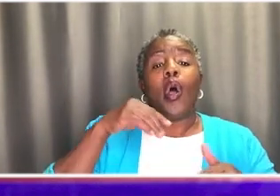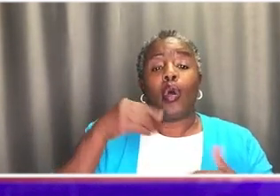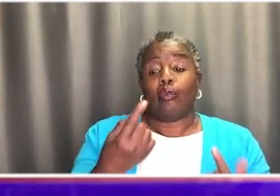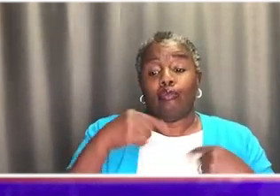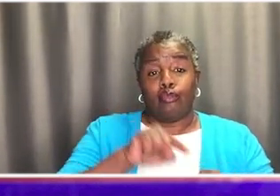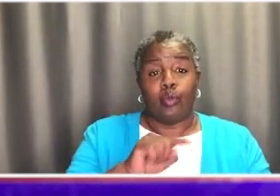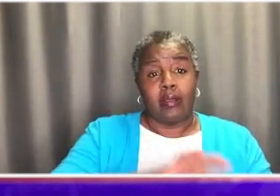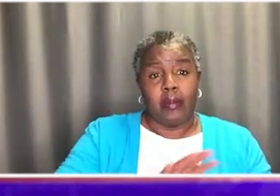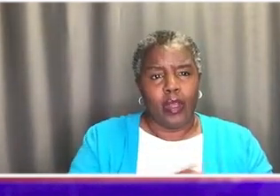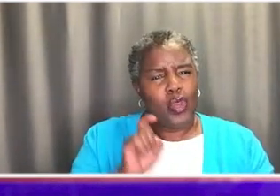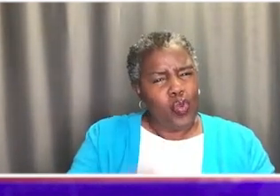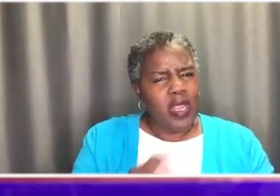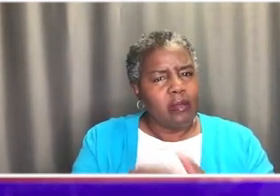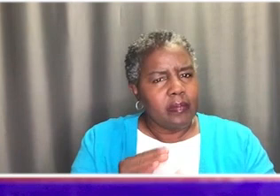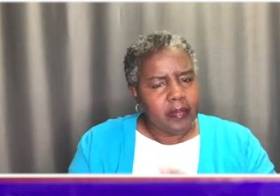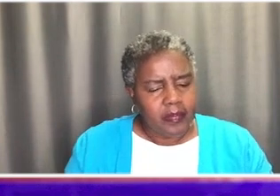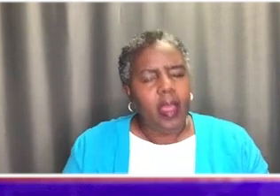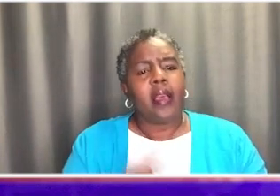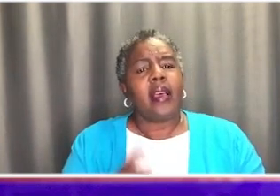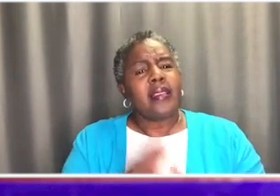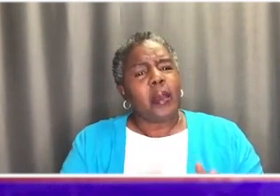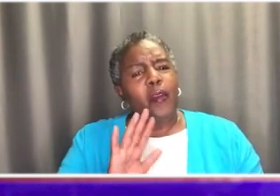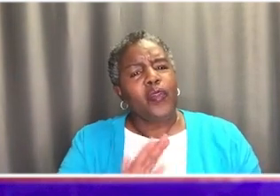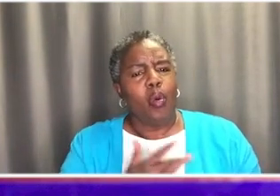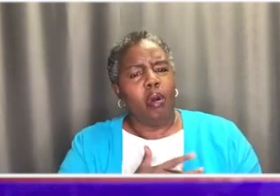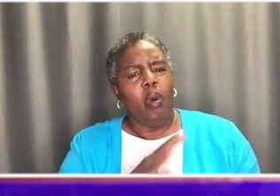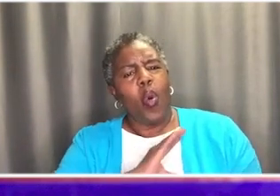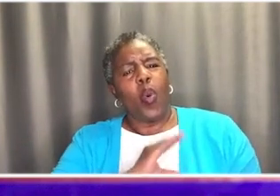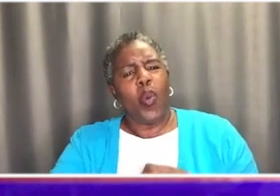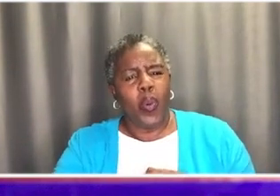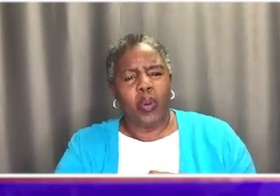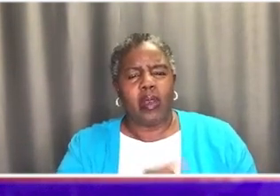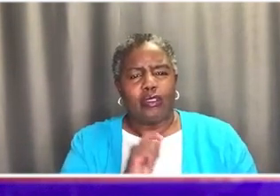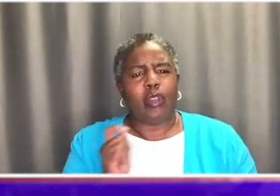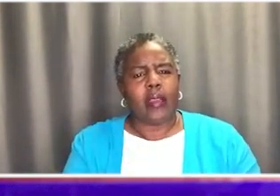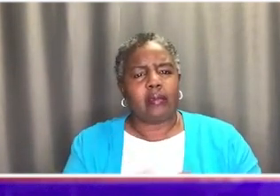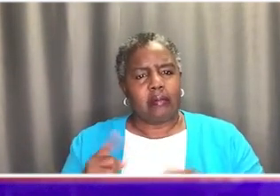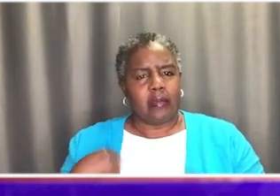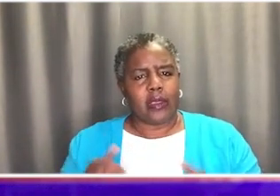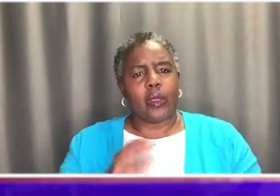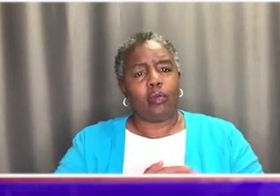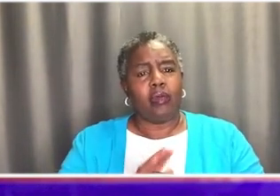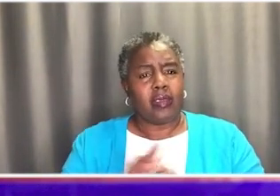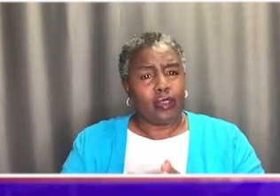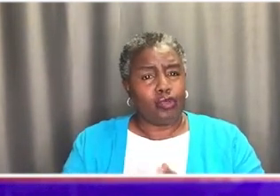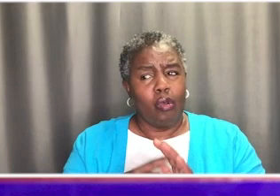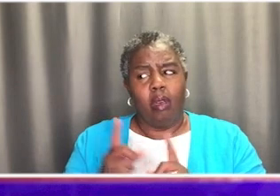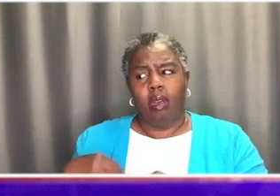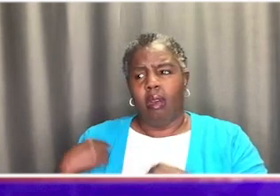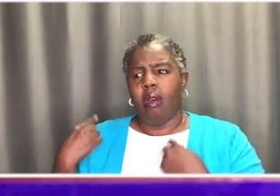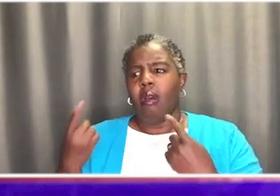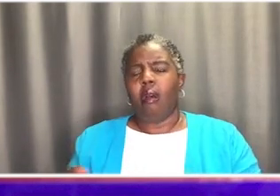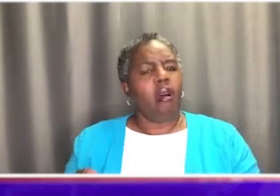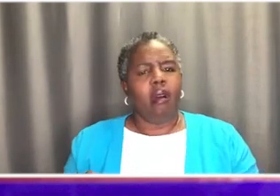repair. And some of your moods have changed since this COVID-19 has started, and you